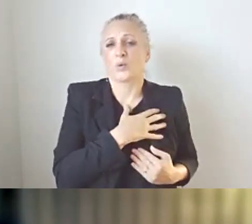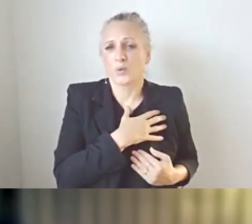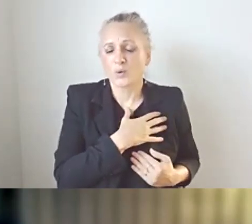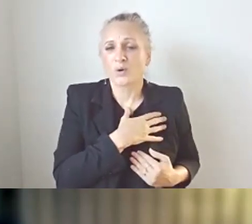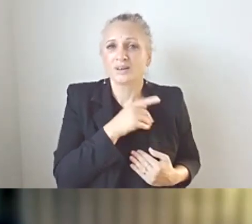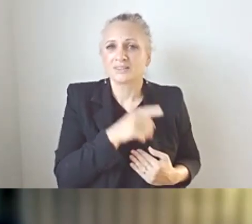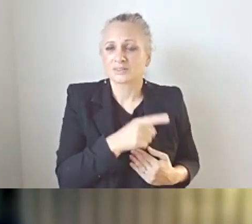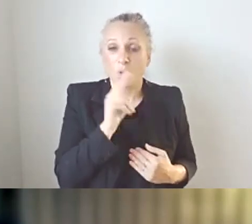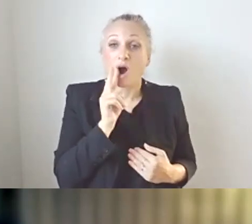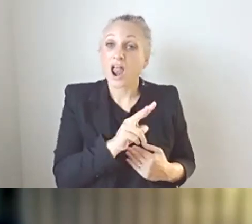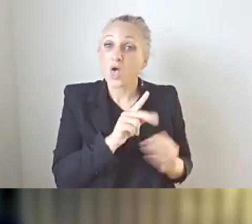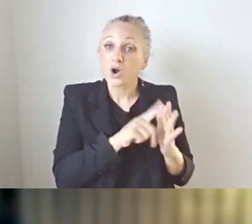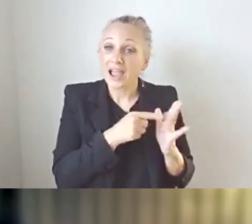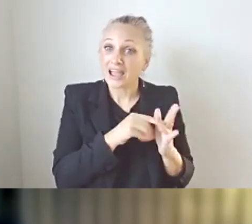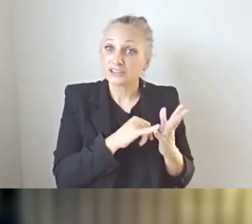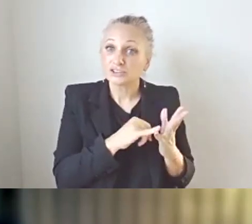Joshi's